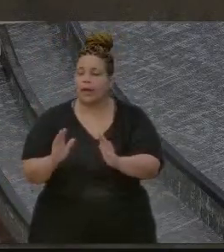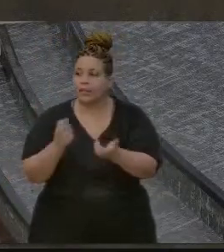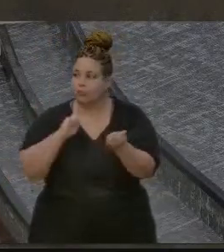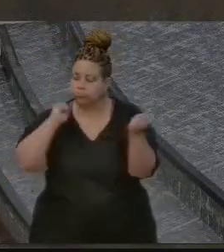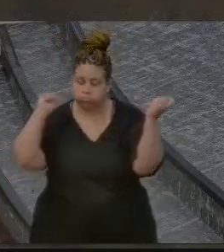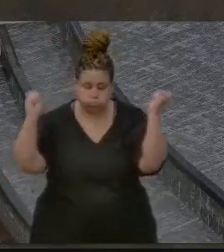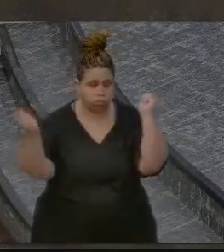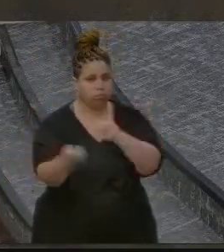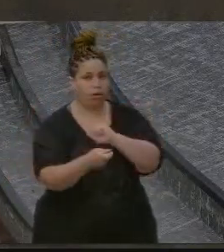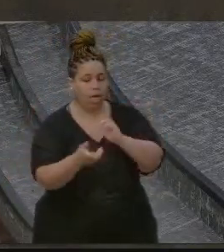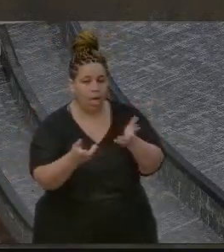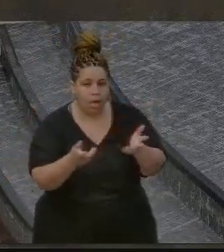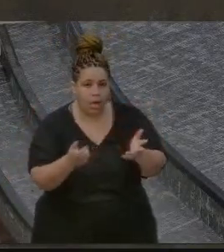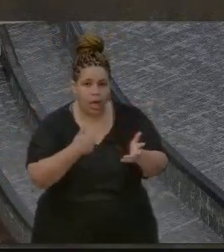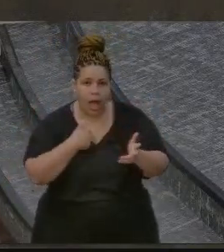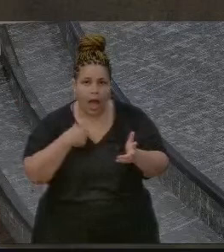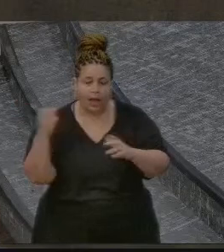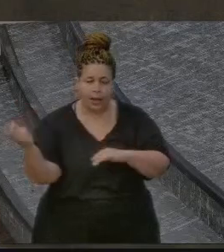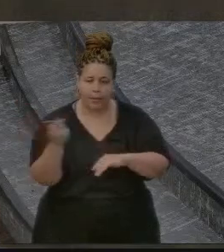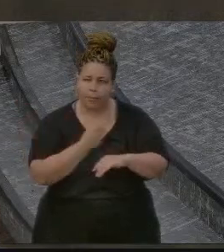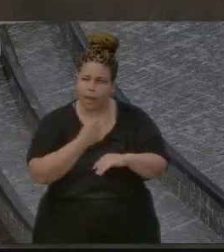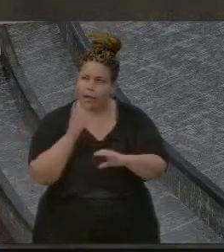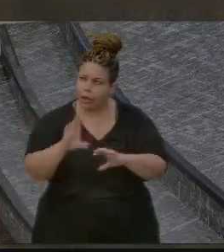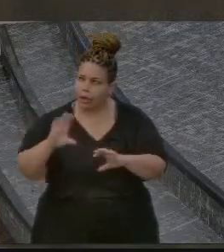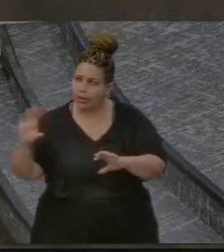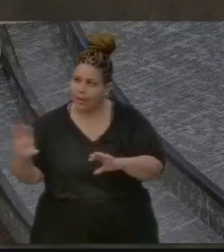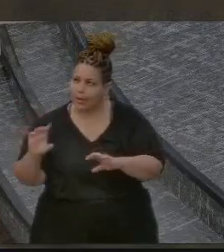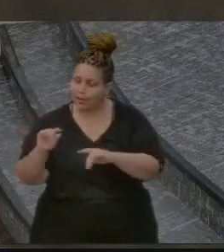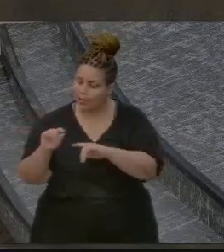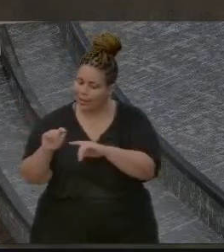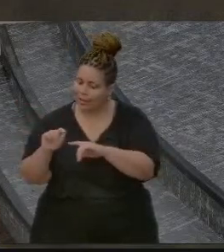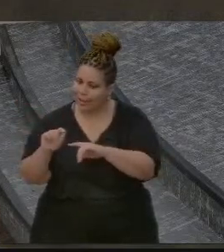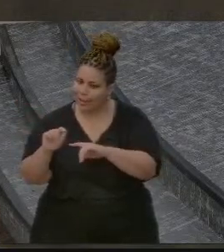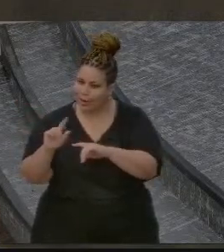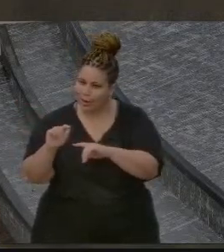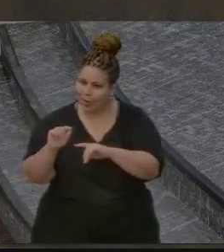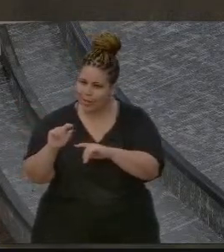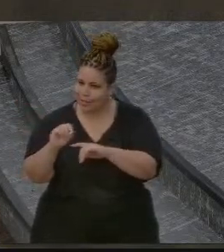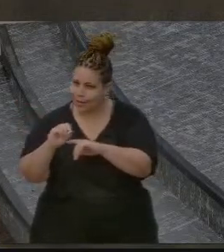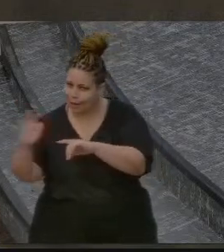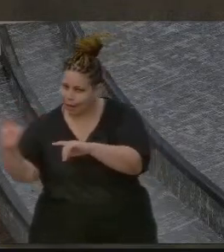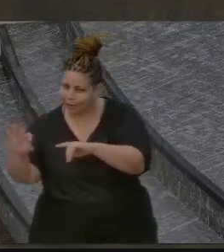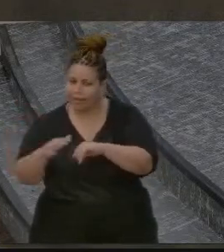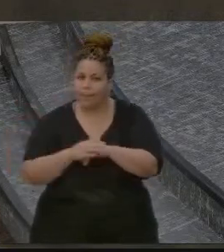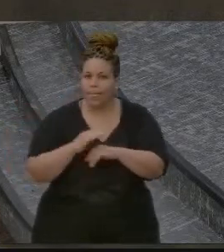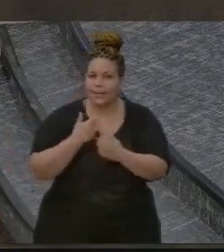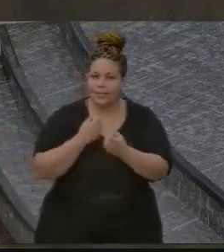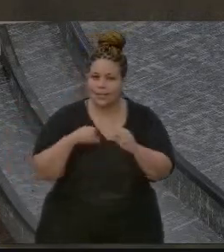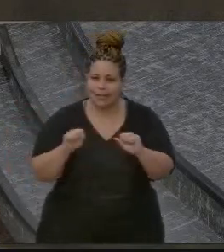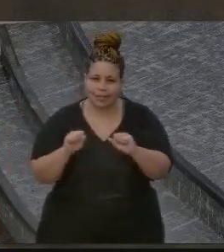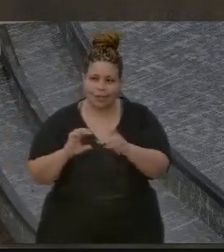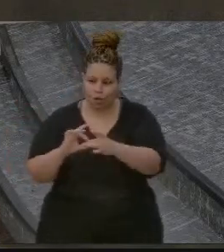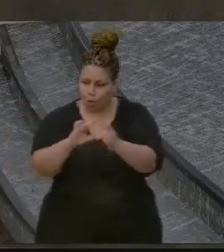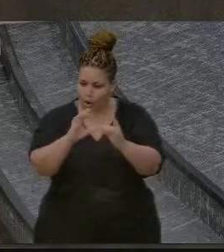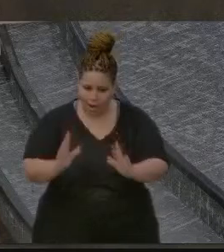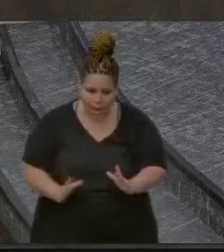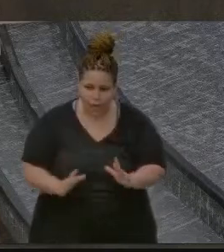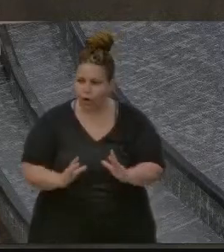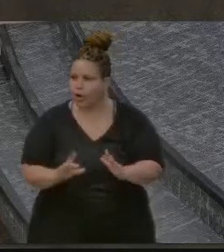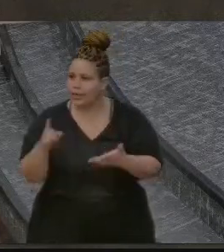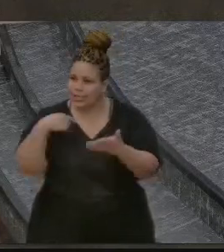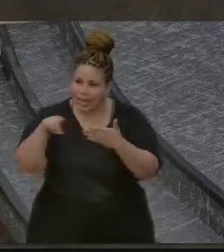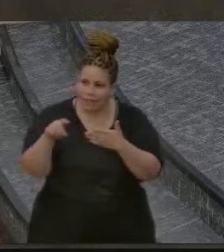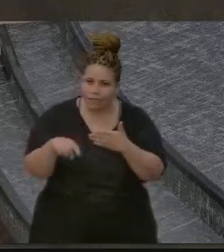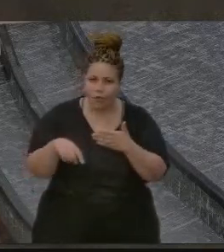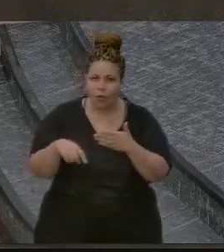came back to Clark County in 2009, our safety coordinator did things like check for